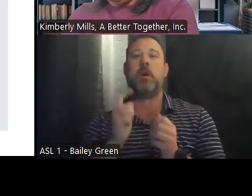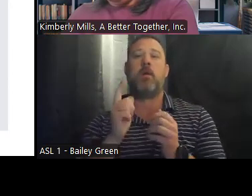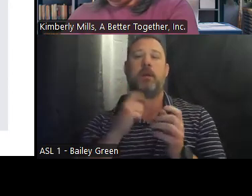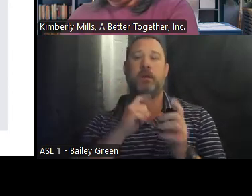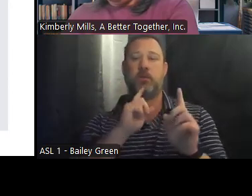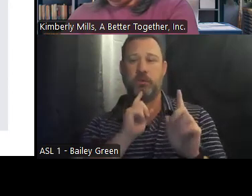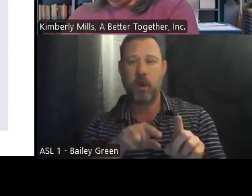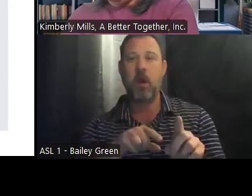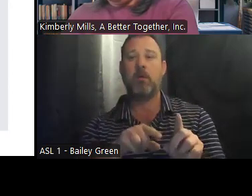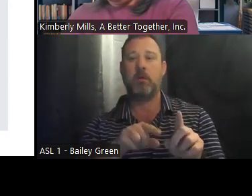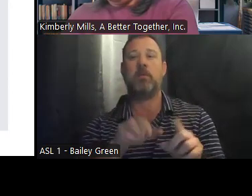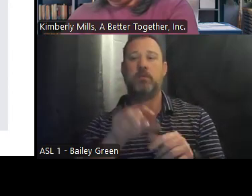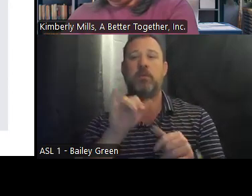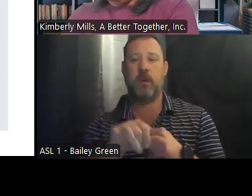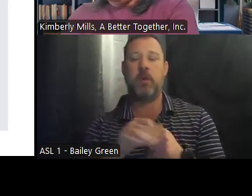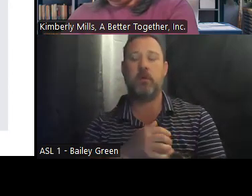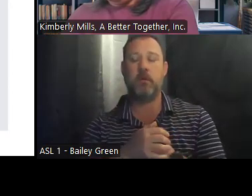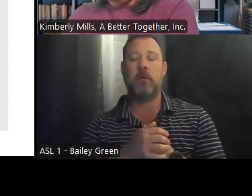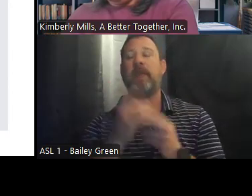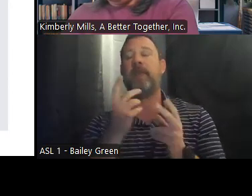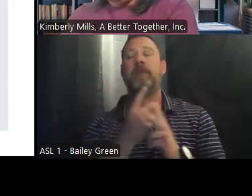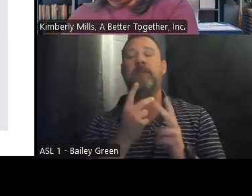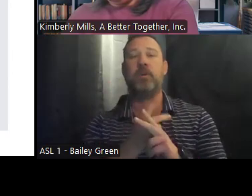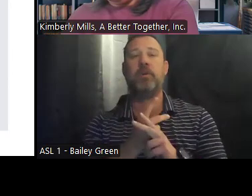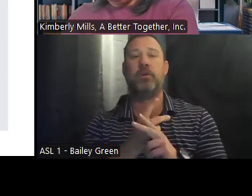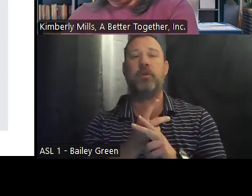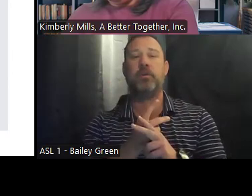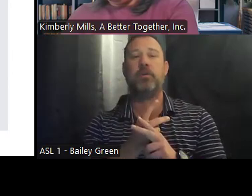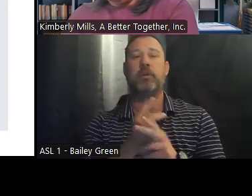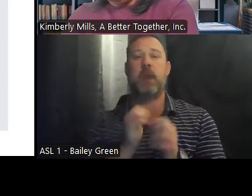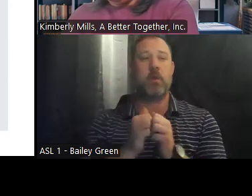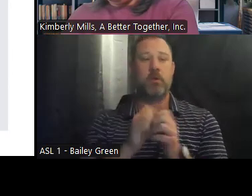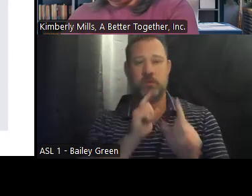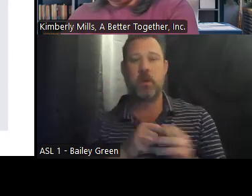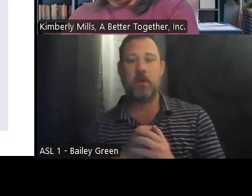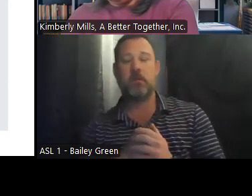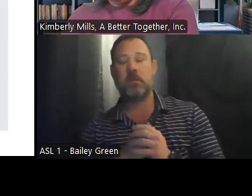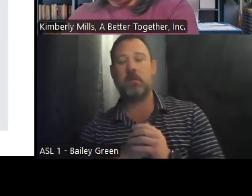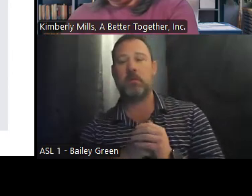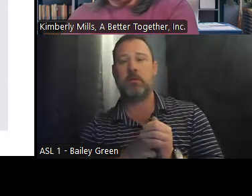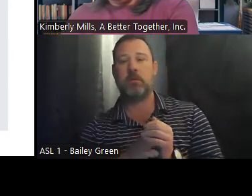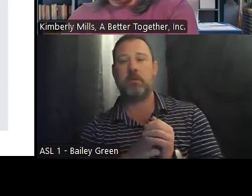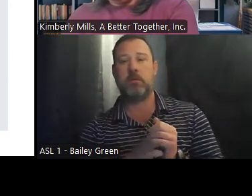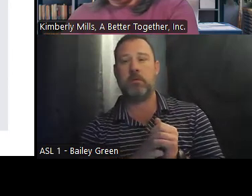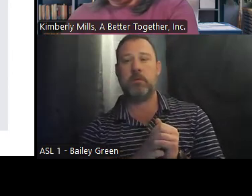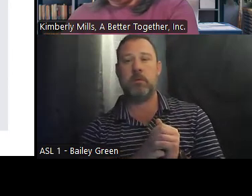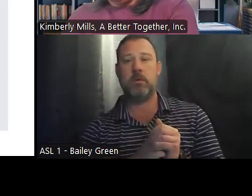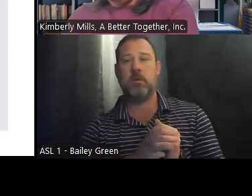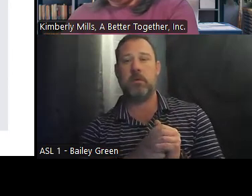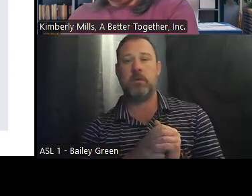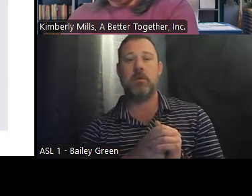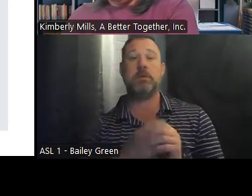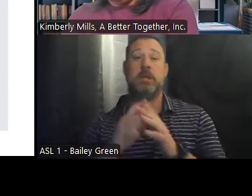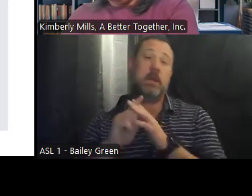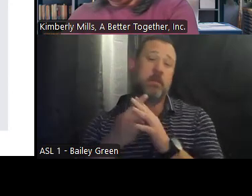responsive to that and figure a way to respond. Number 12, and the final one, is